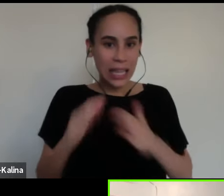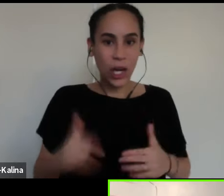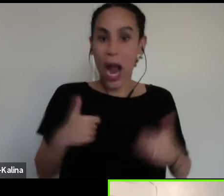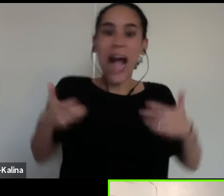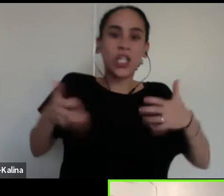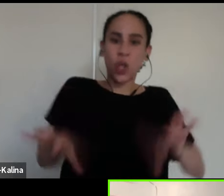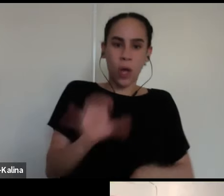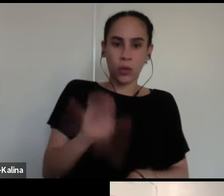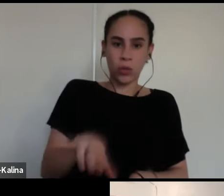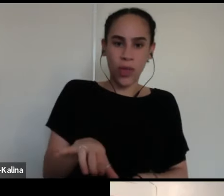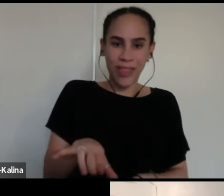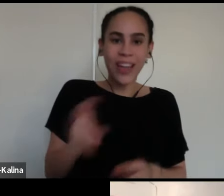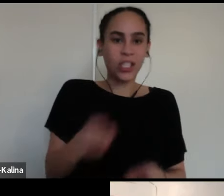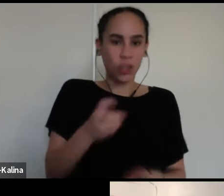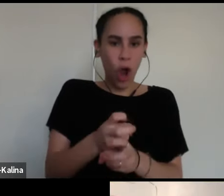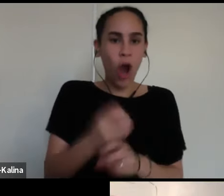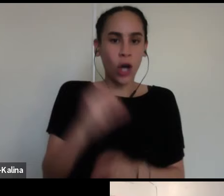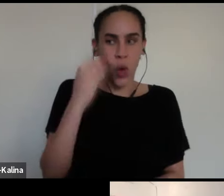did. Mm-hmm.